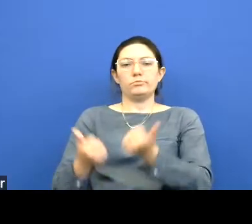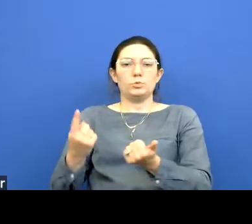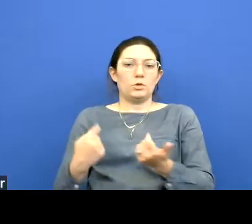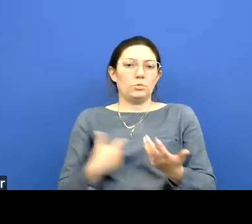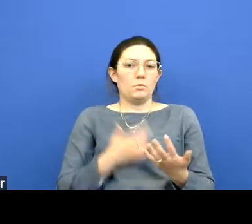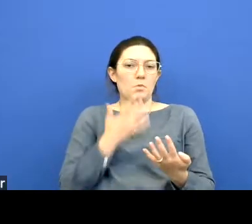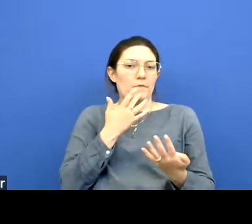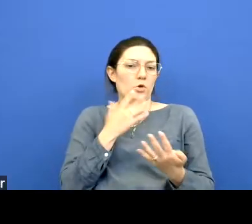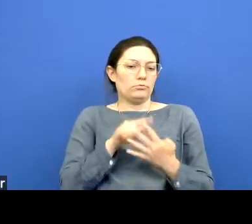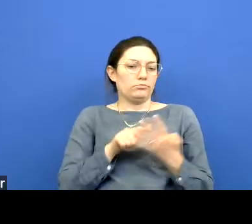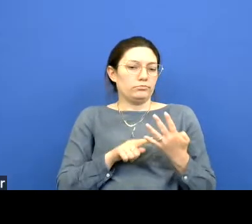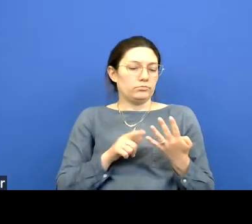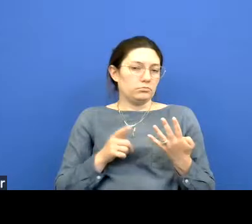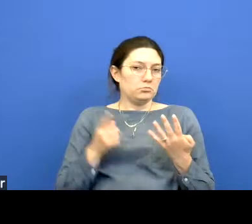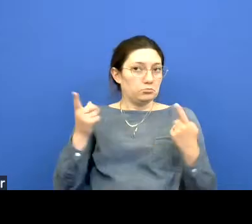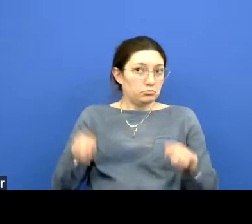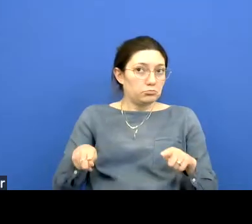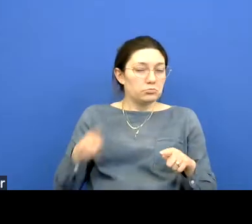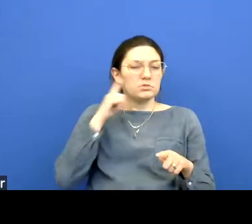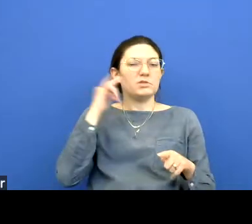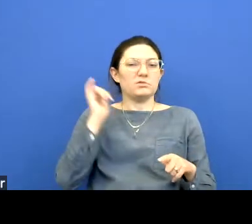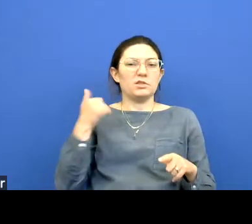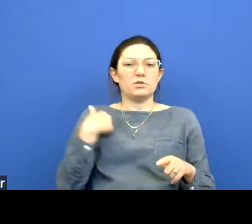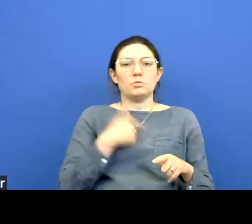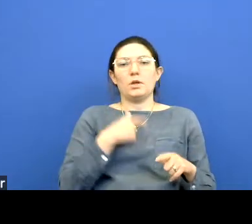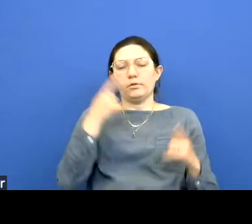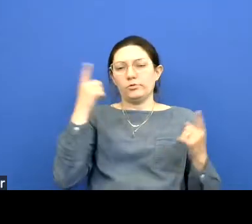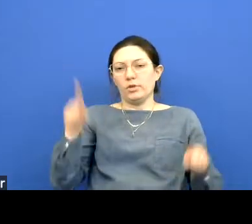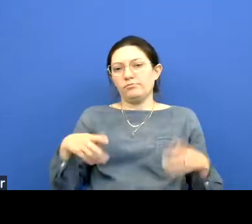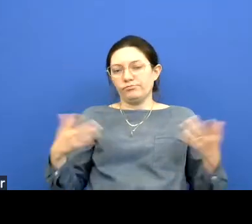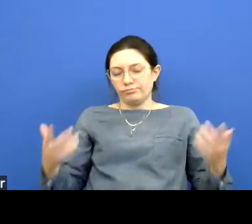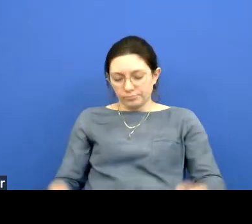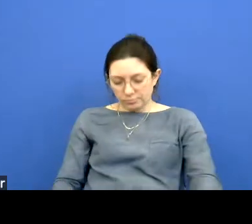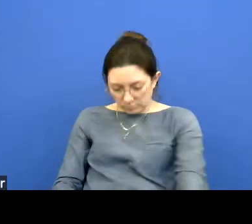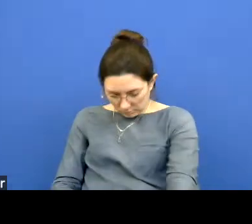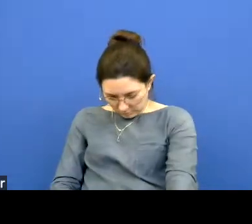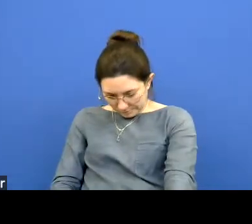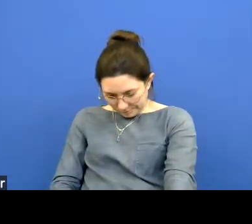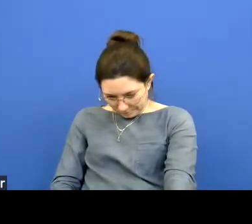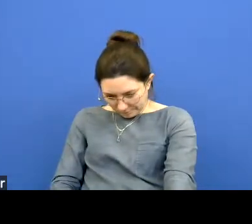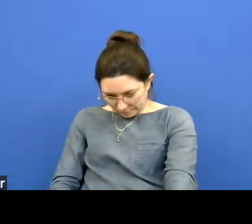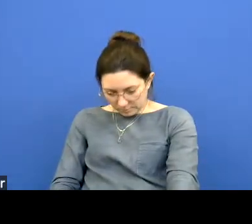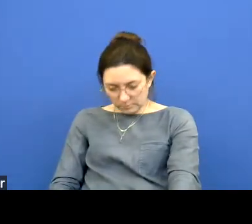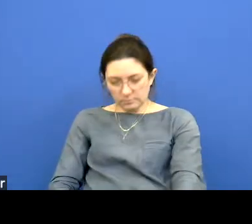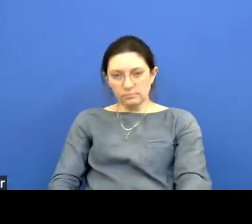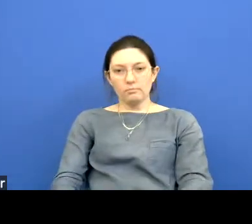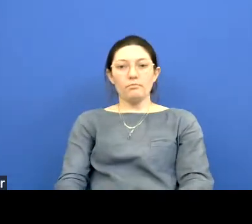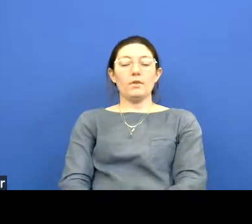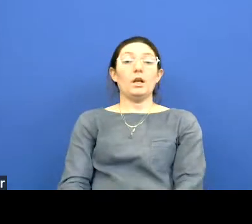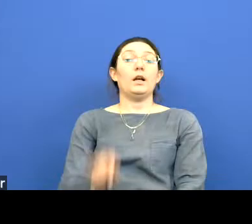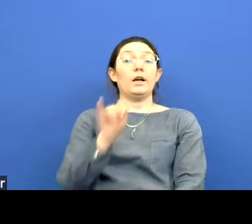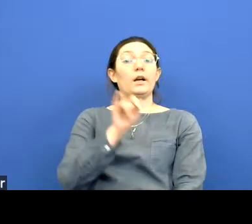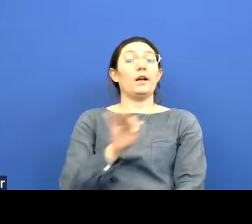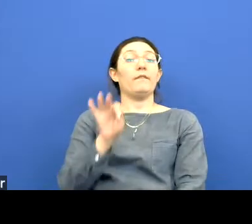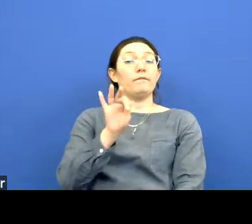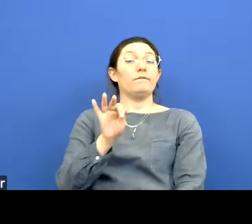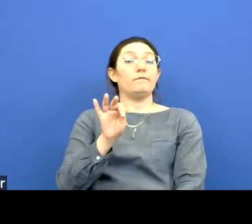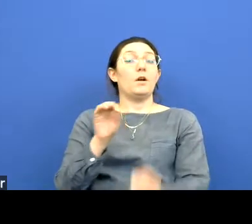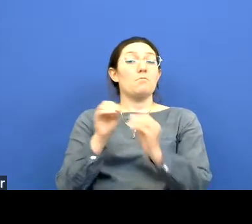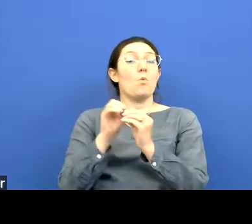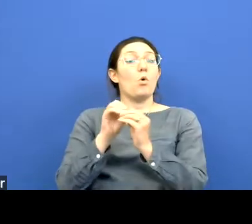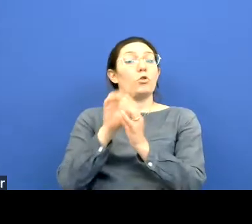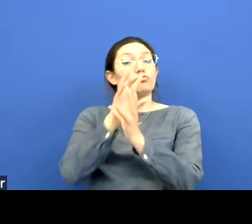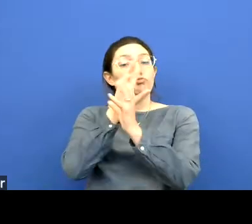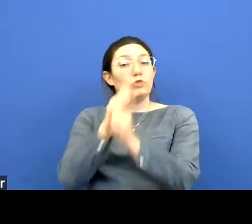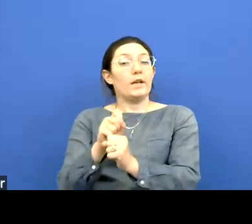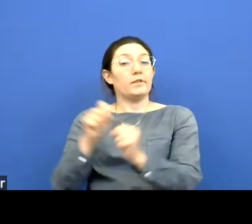like, I think we're all the same opinion. If it were a more attractive parcel that wasn't